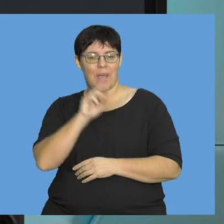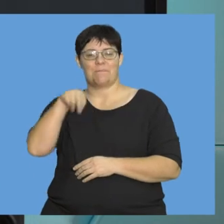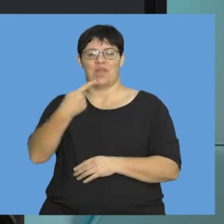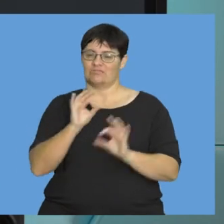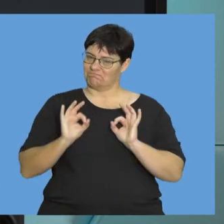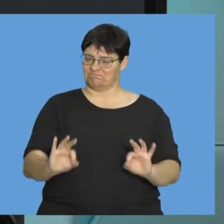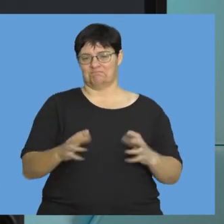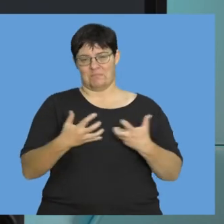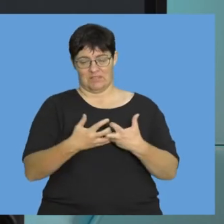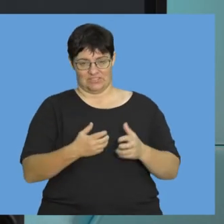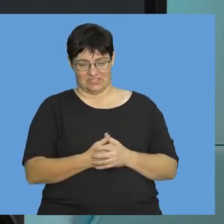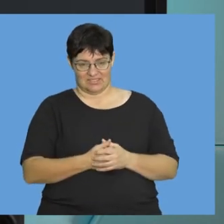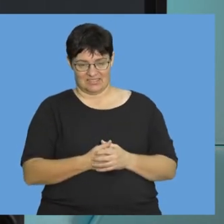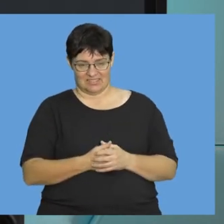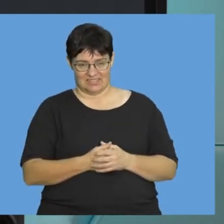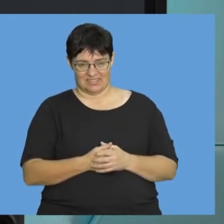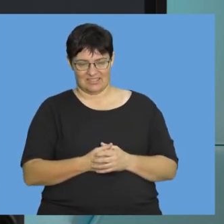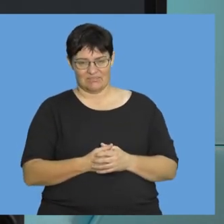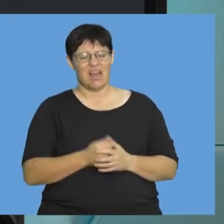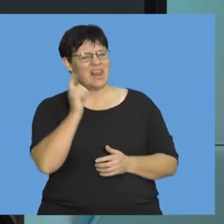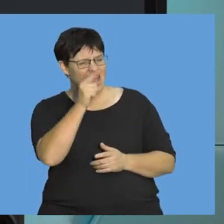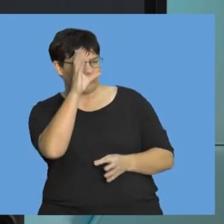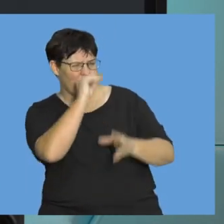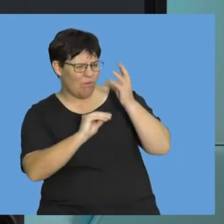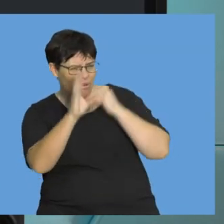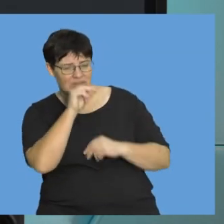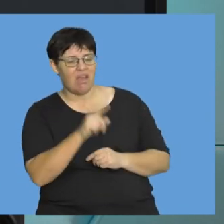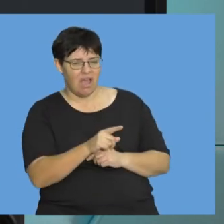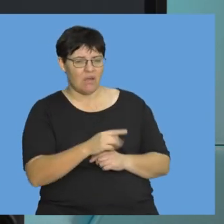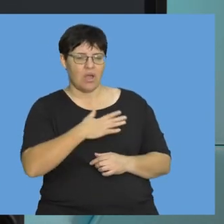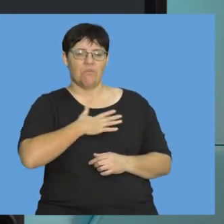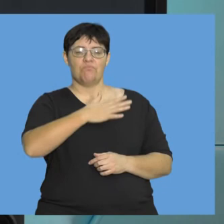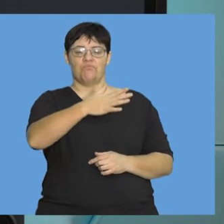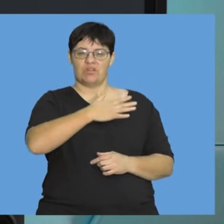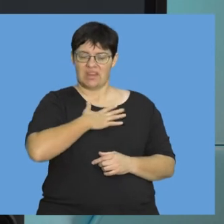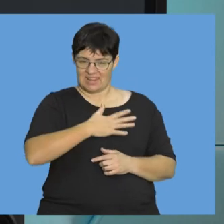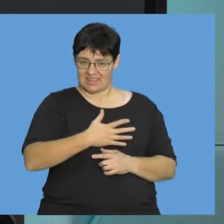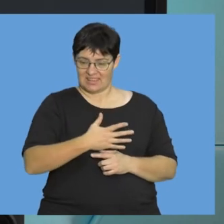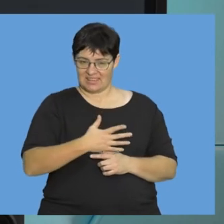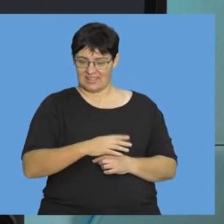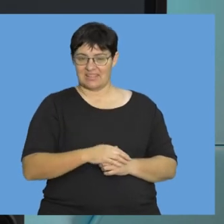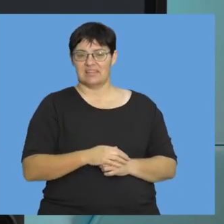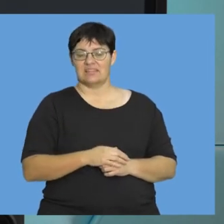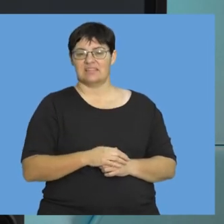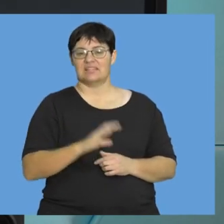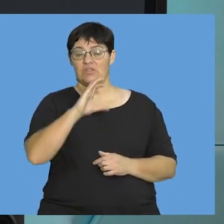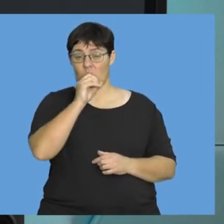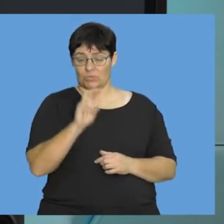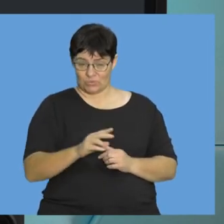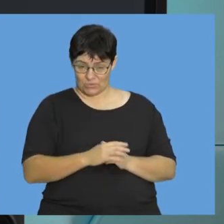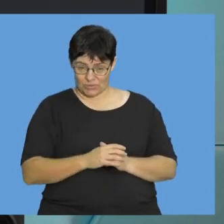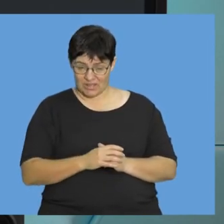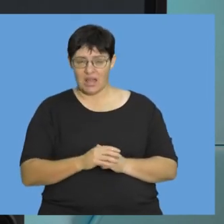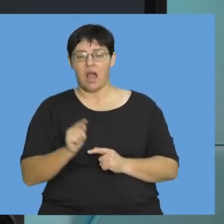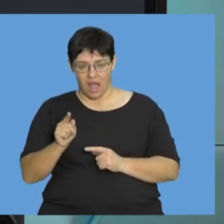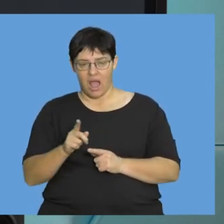work because it is the right pH. And you're going to learn later, especially when you breathe in the oxygen and